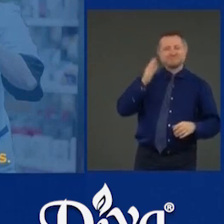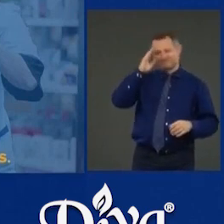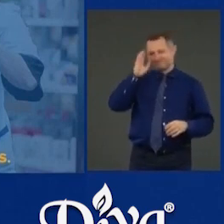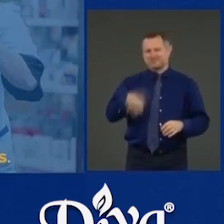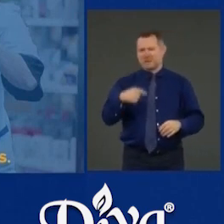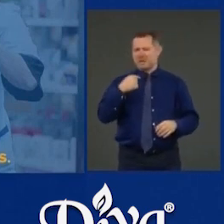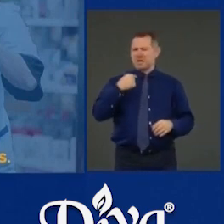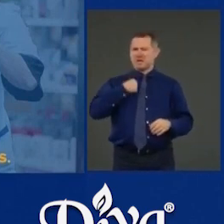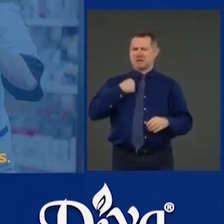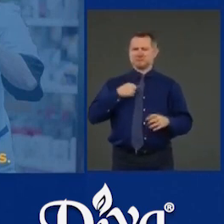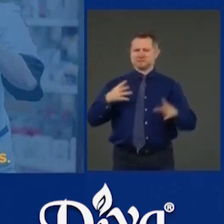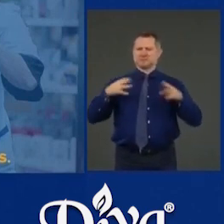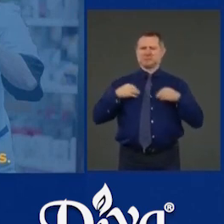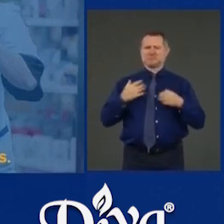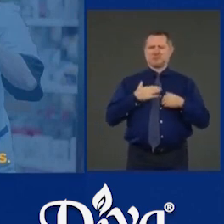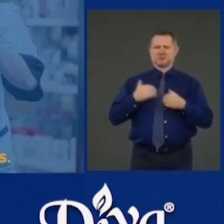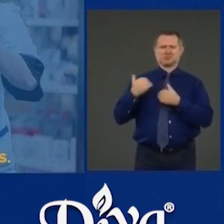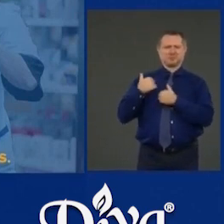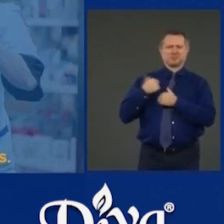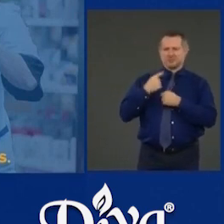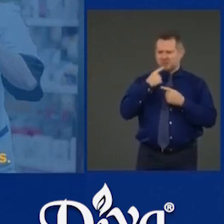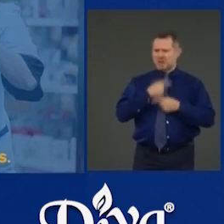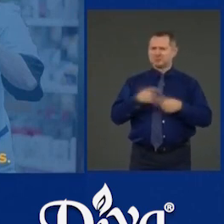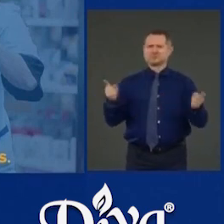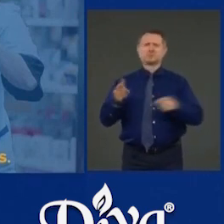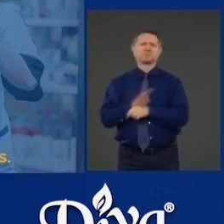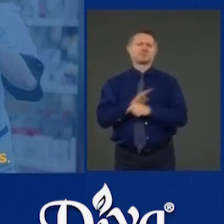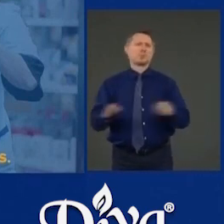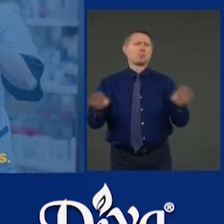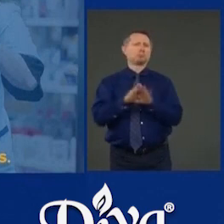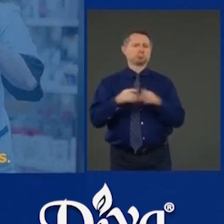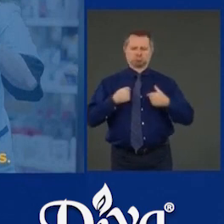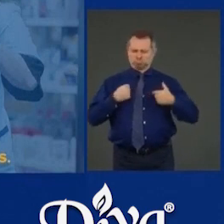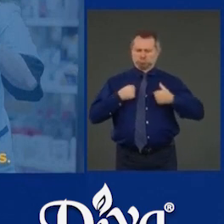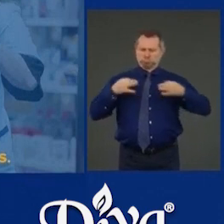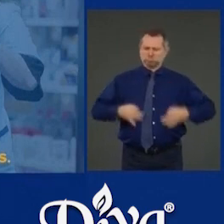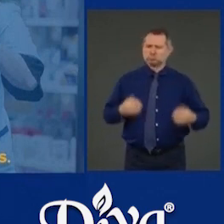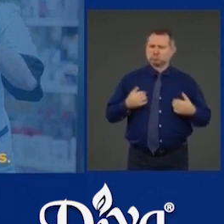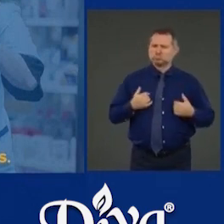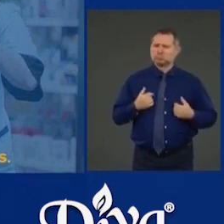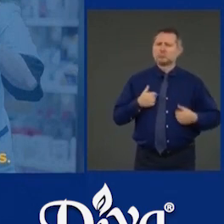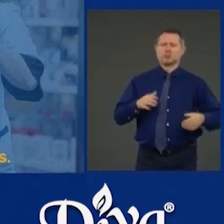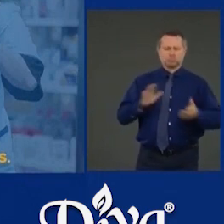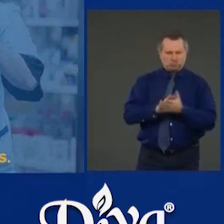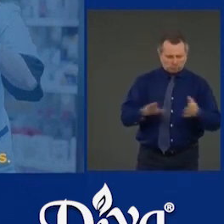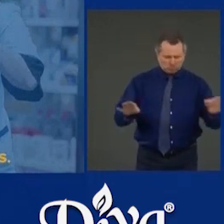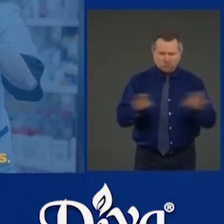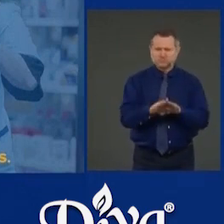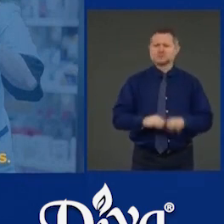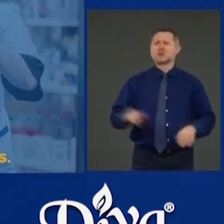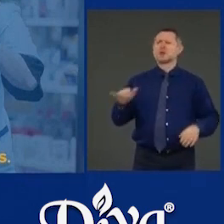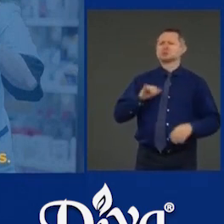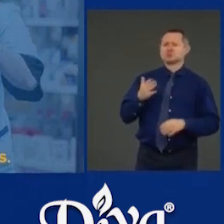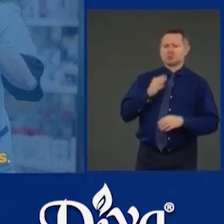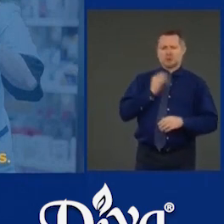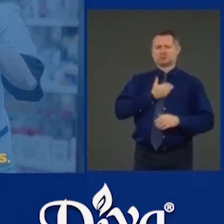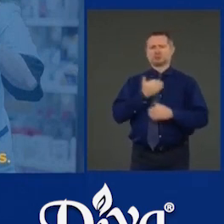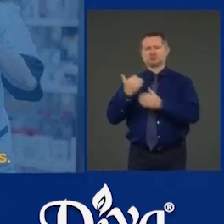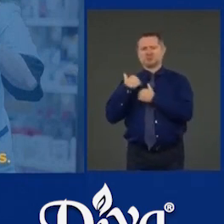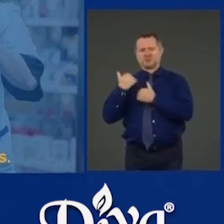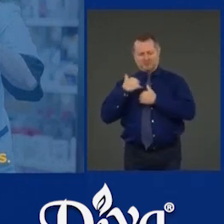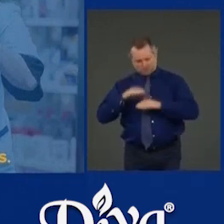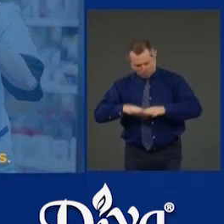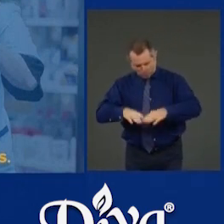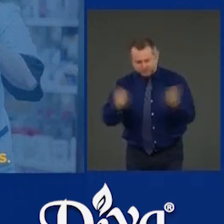took the responsibility for shutting. The state has the responsibility for reopening. Local government can't